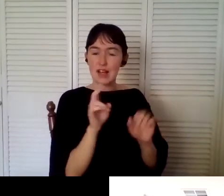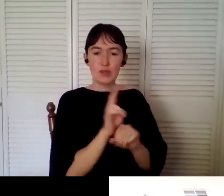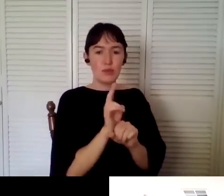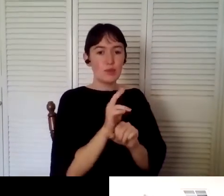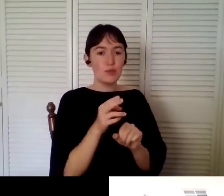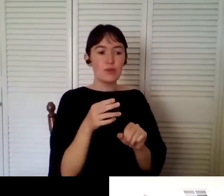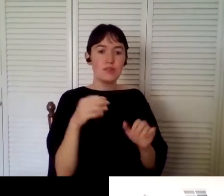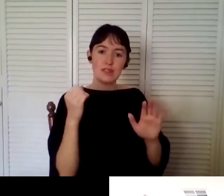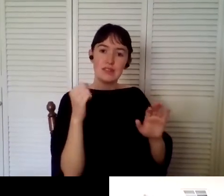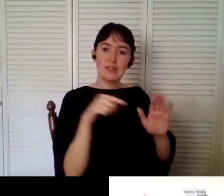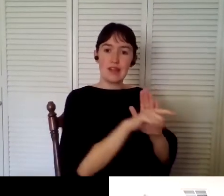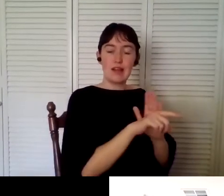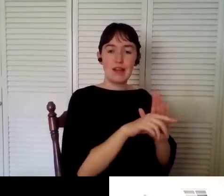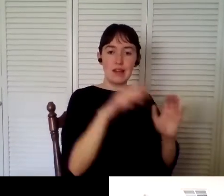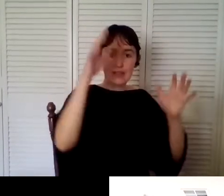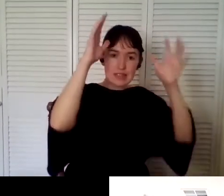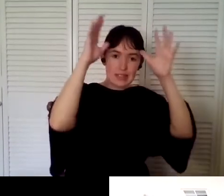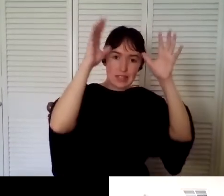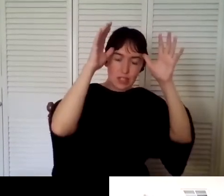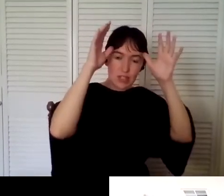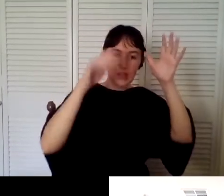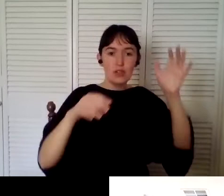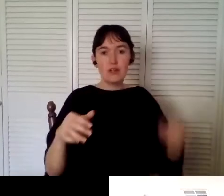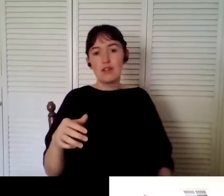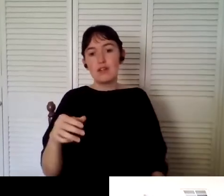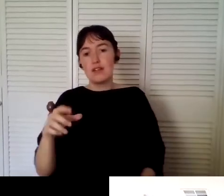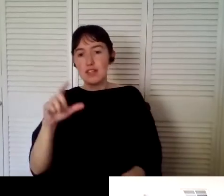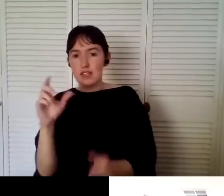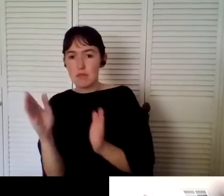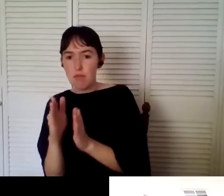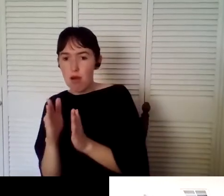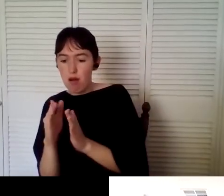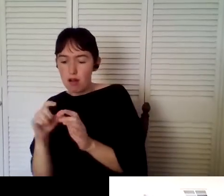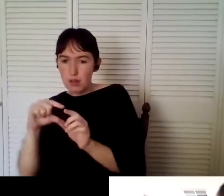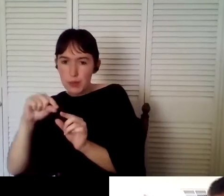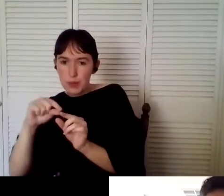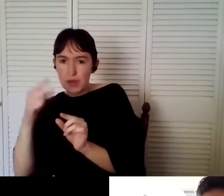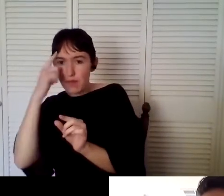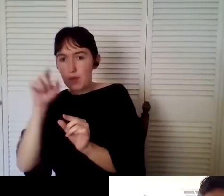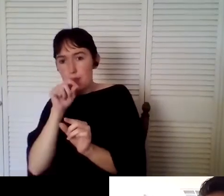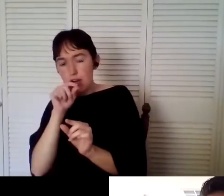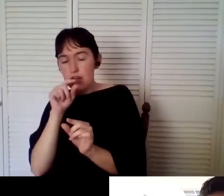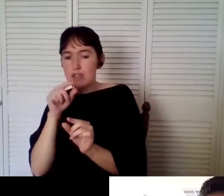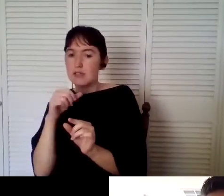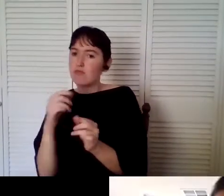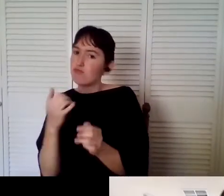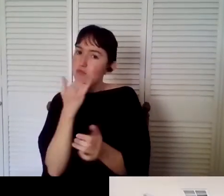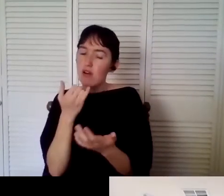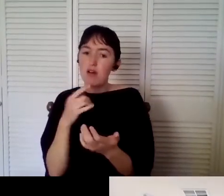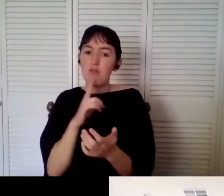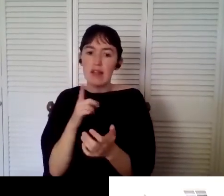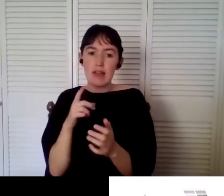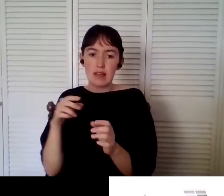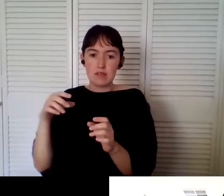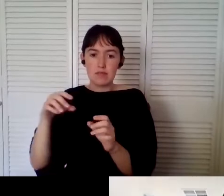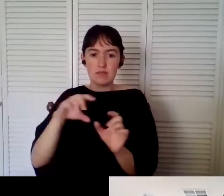used to hunt birds, which is not at all true. They use the same arrowheads. These arrowheads are sufficient to hunt everything. Right. And this might even be a little